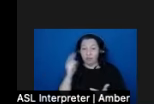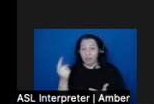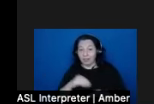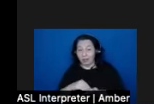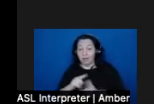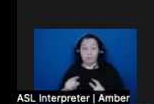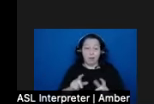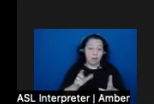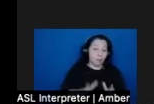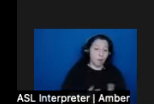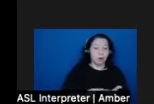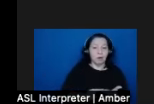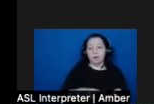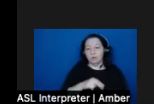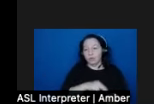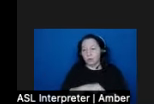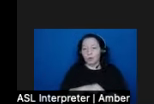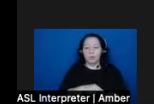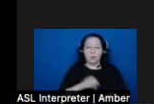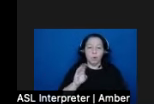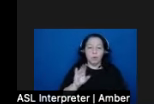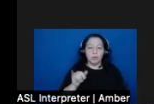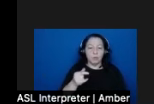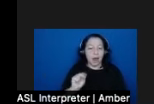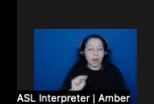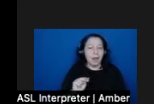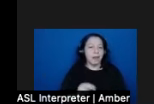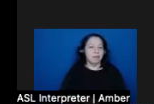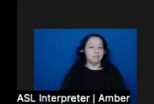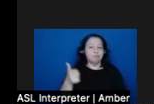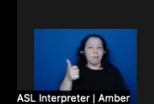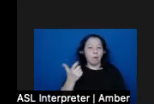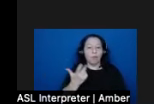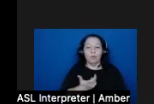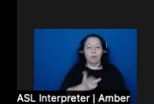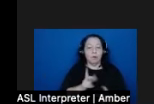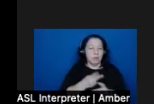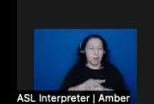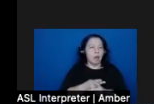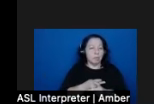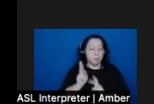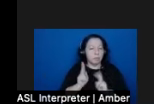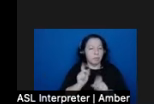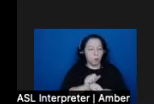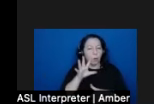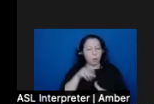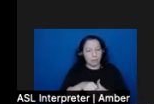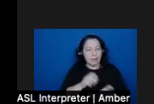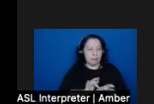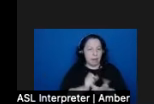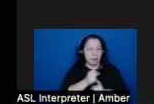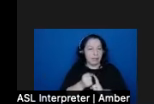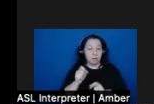their OBGYNs, who else might be working in those medical settings that you might be providing referrals